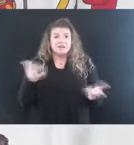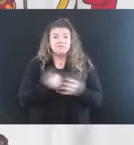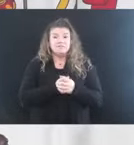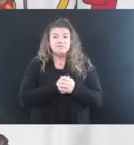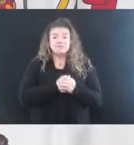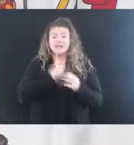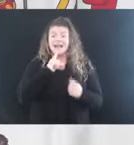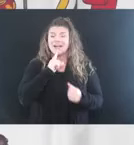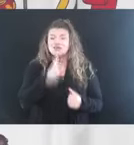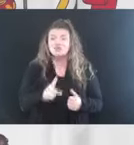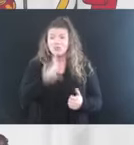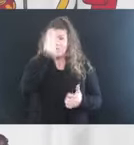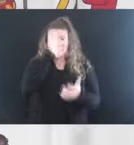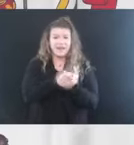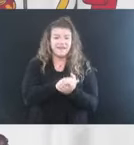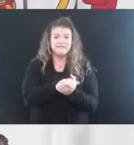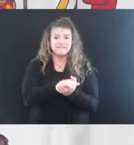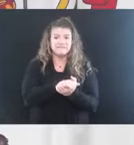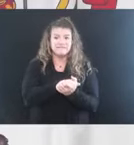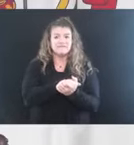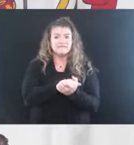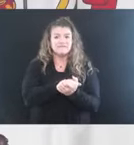I truly believe that,